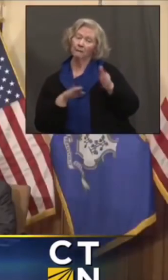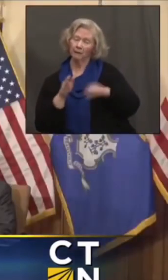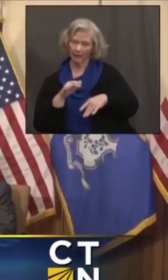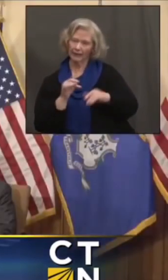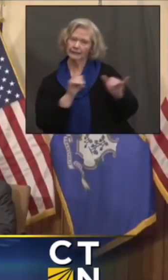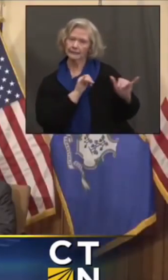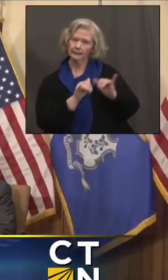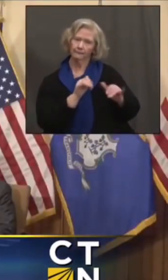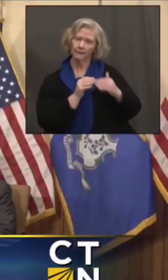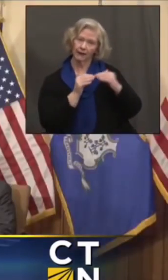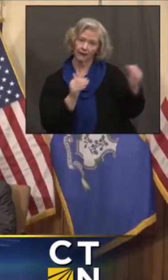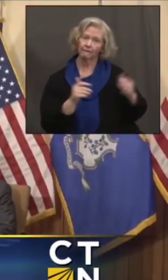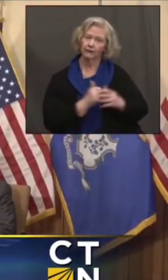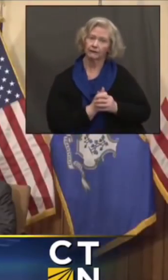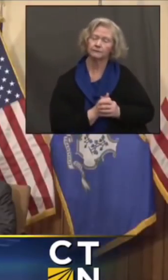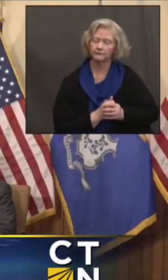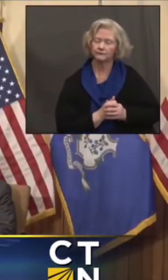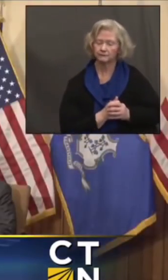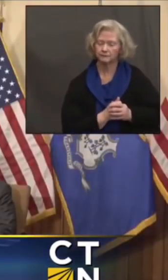Thank you.